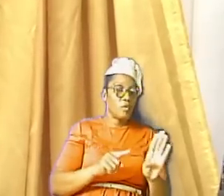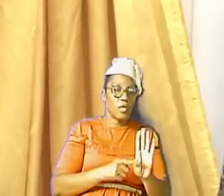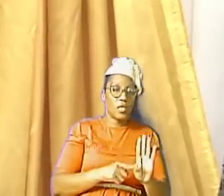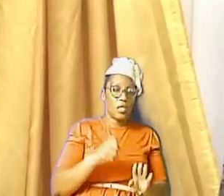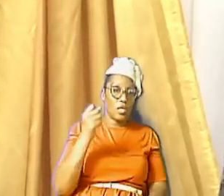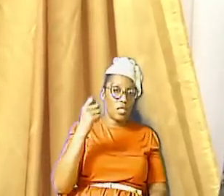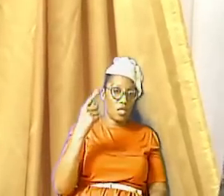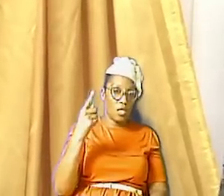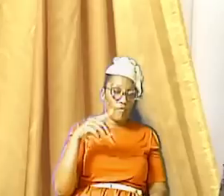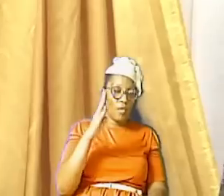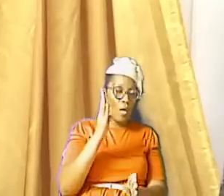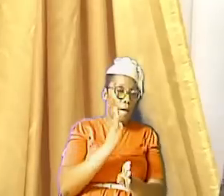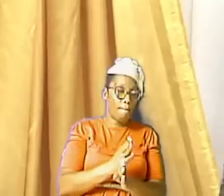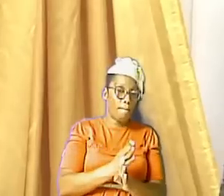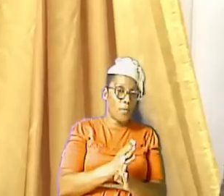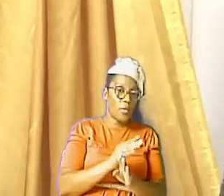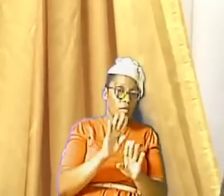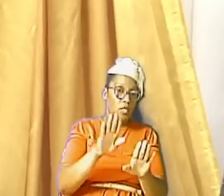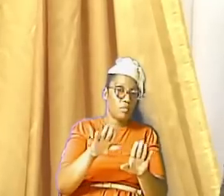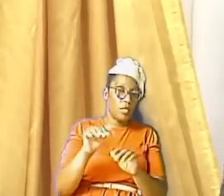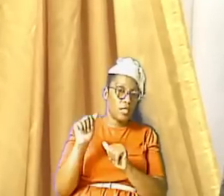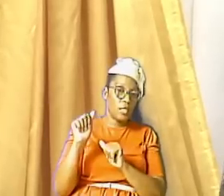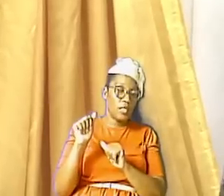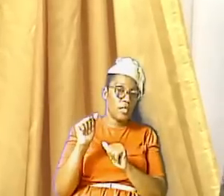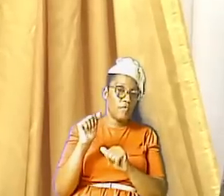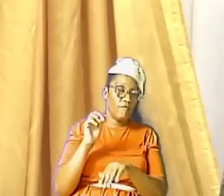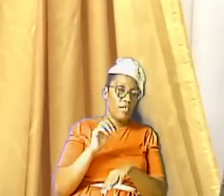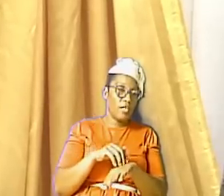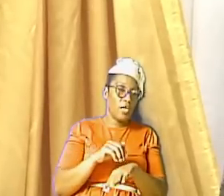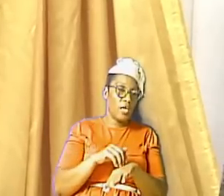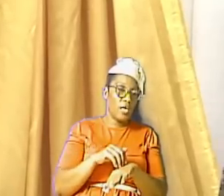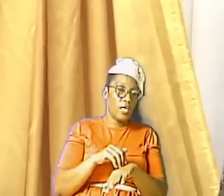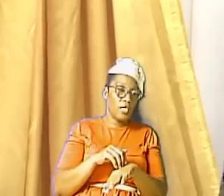so a bus will be leaving at